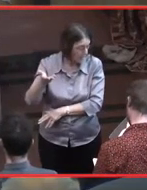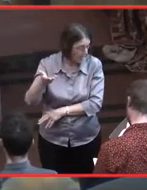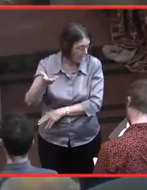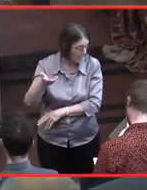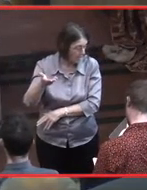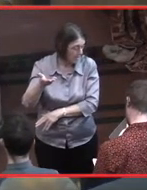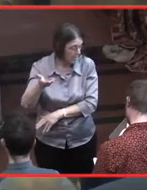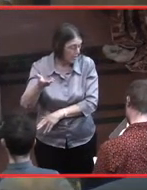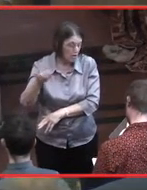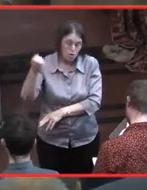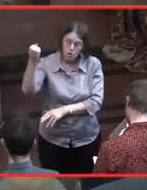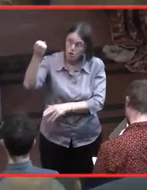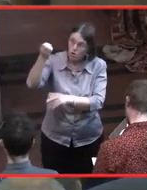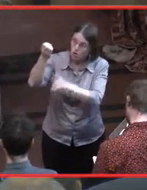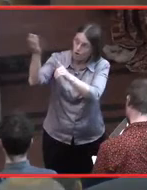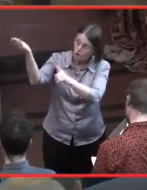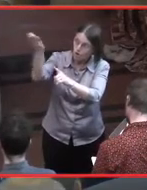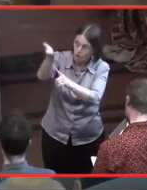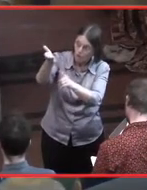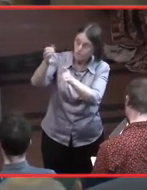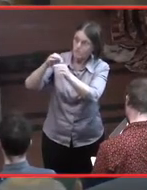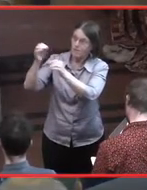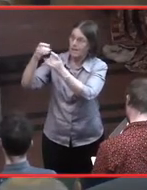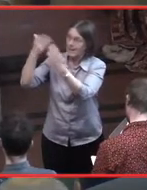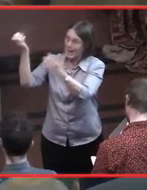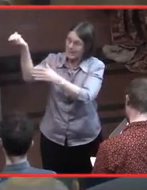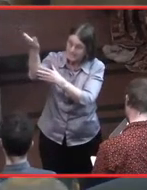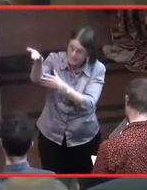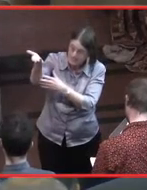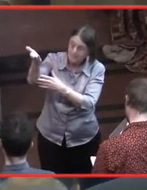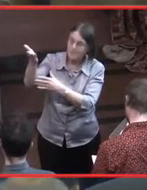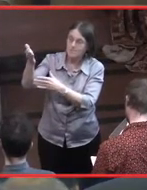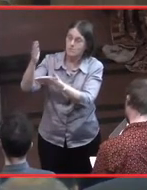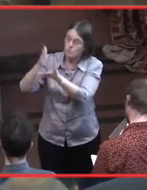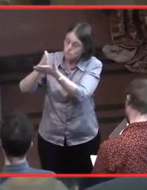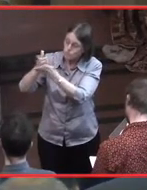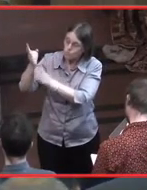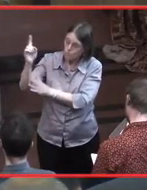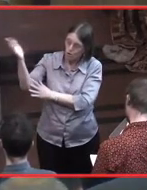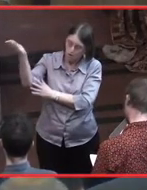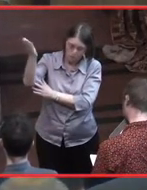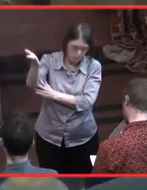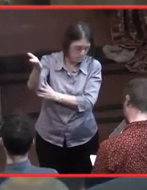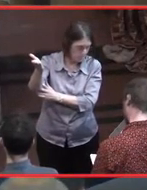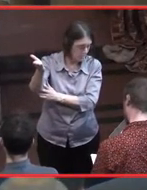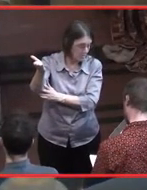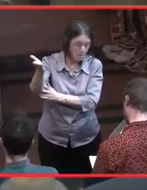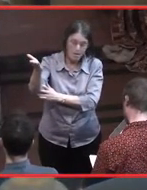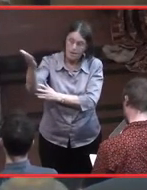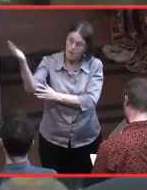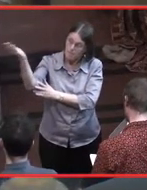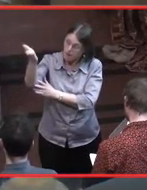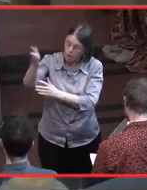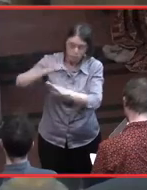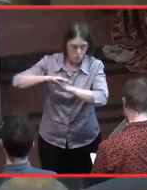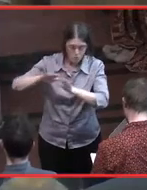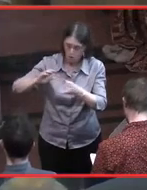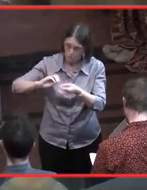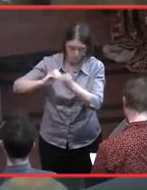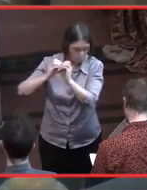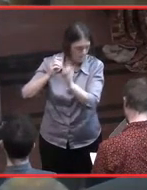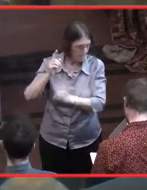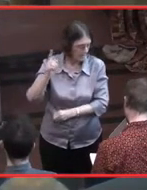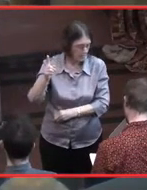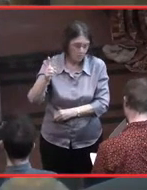God, light from light, true God from true God, begotten, not made, of one being with